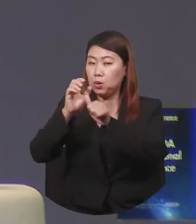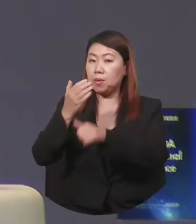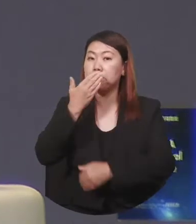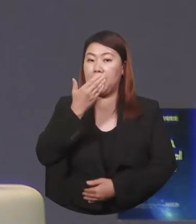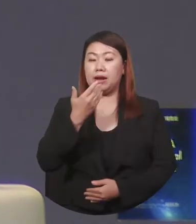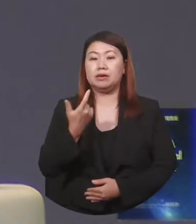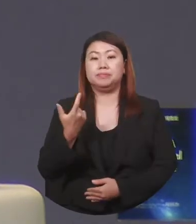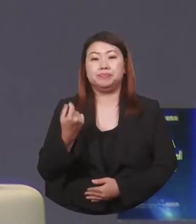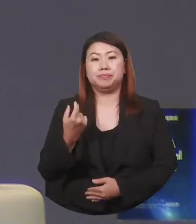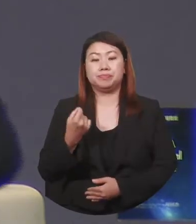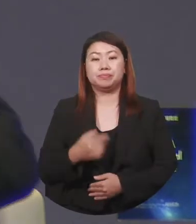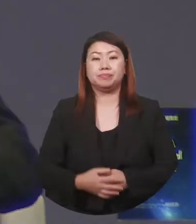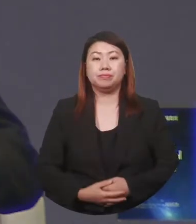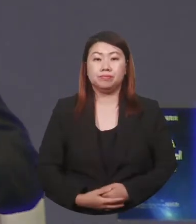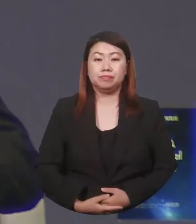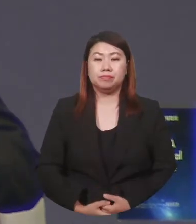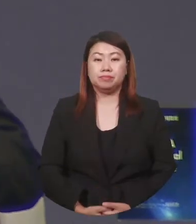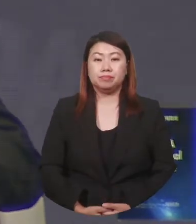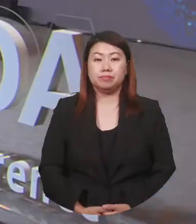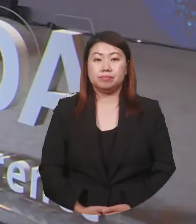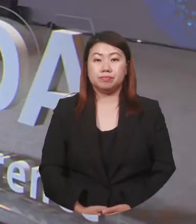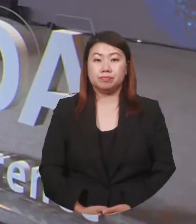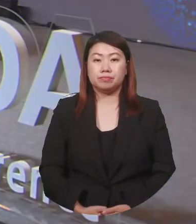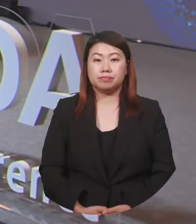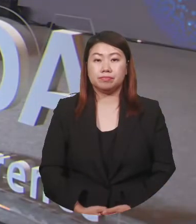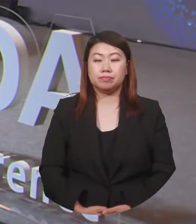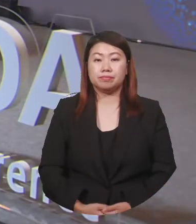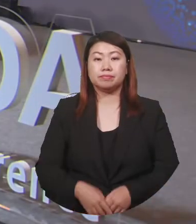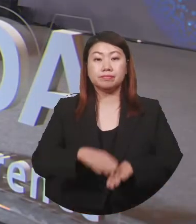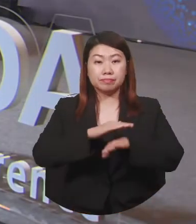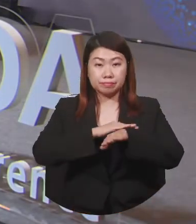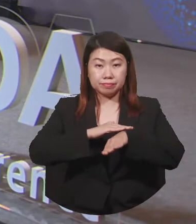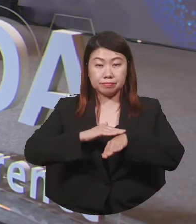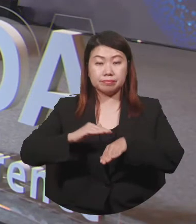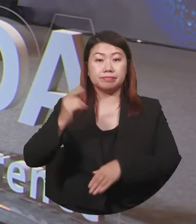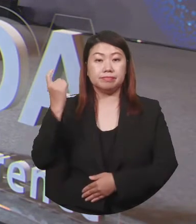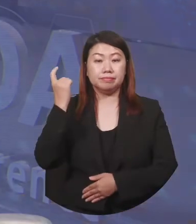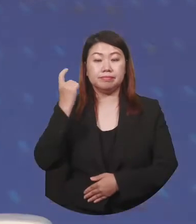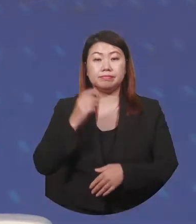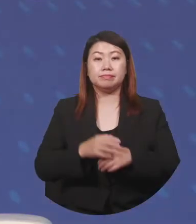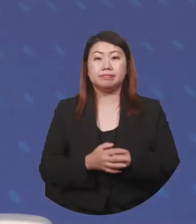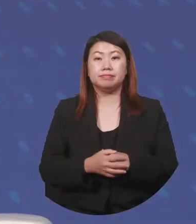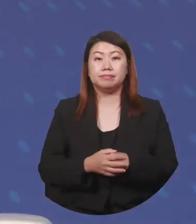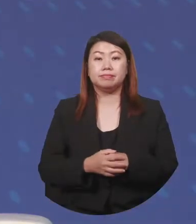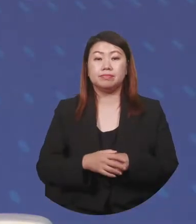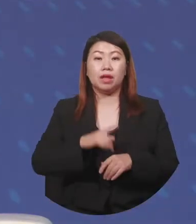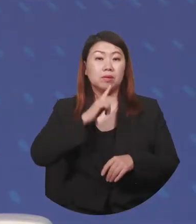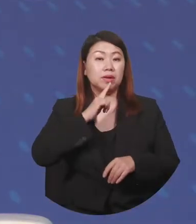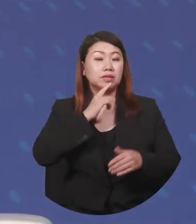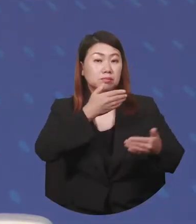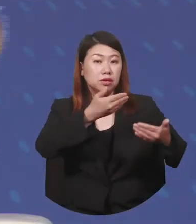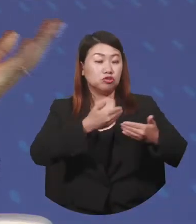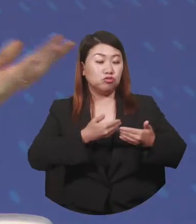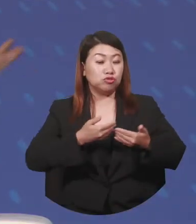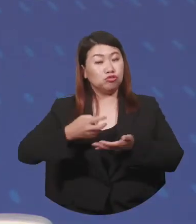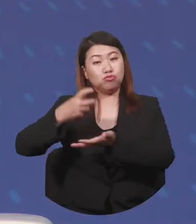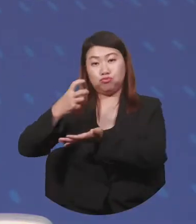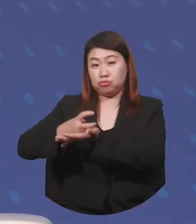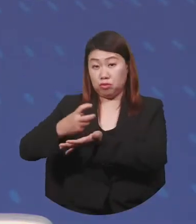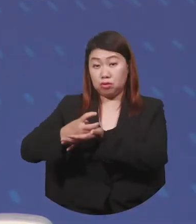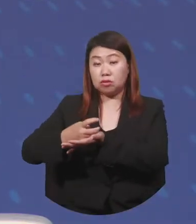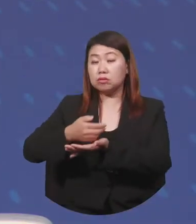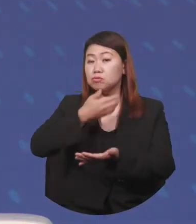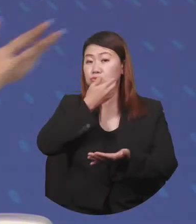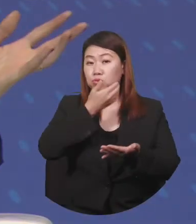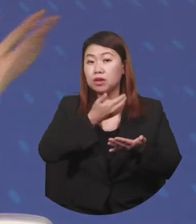Thank you. Great. No, thank you very much. And that regulation point is very well noted as well. Mr.